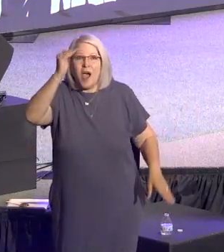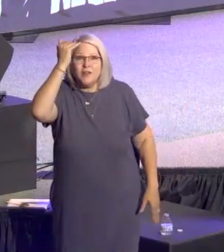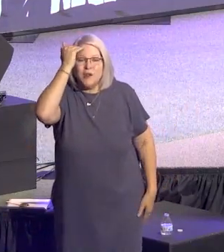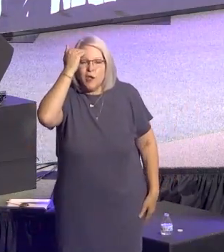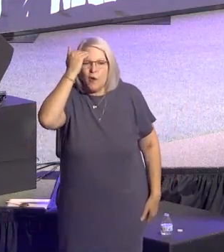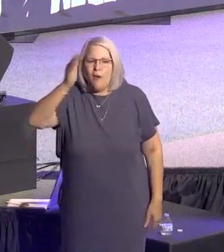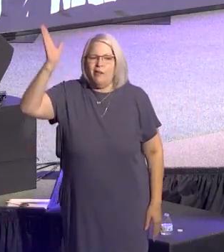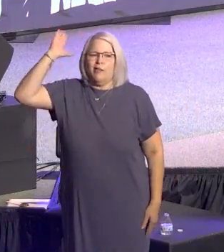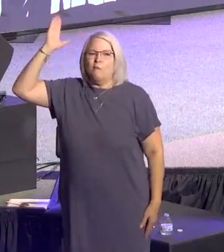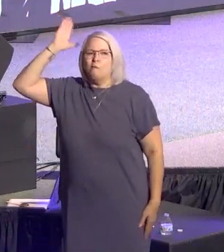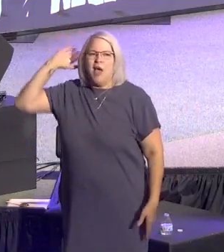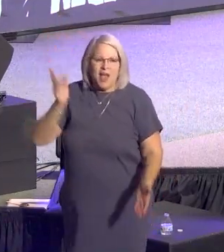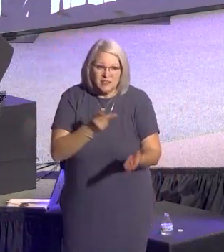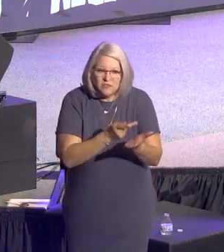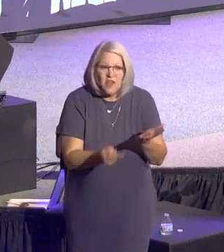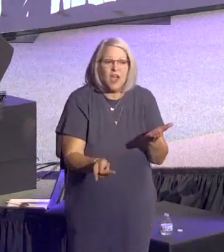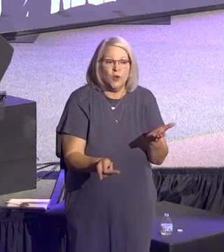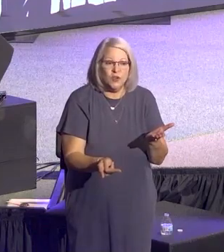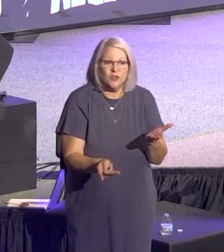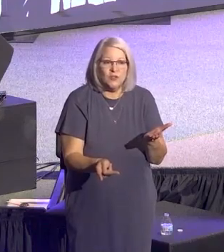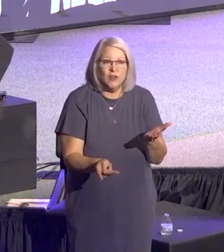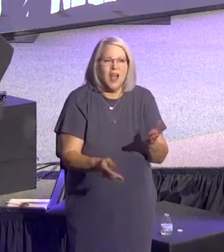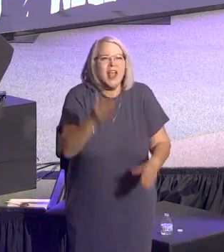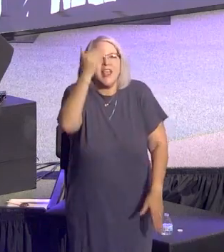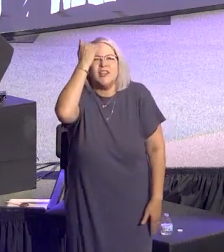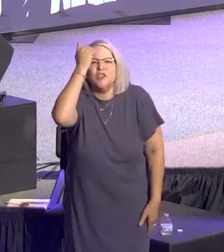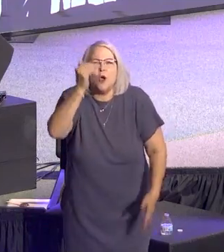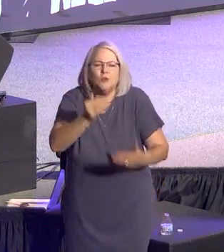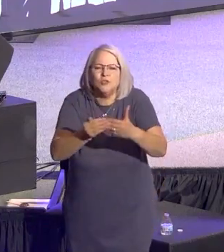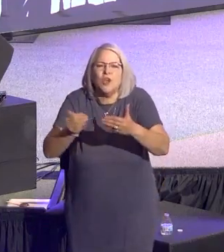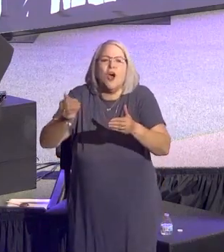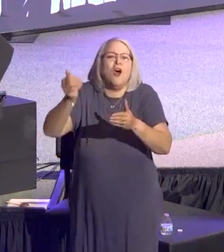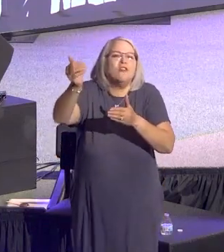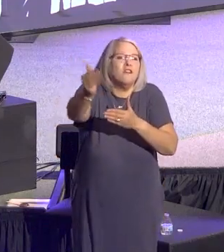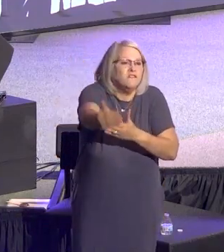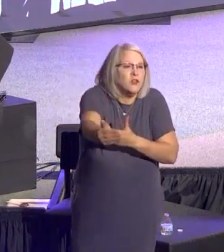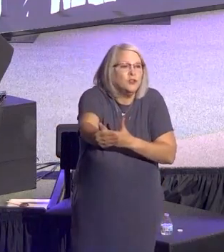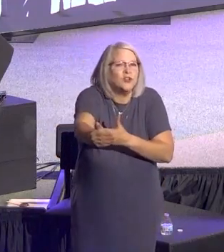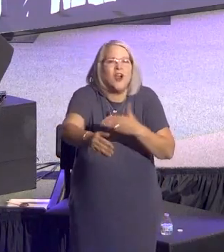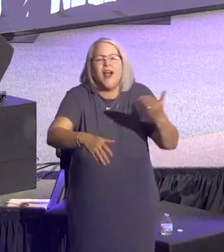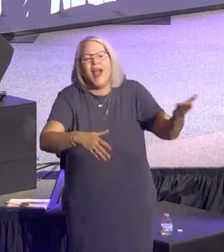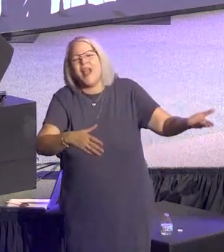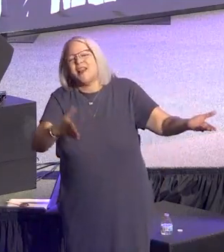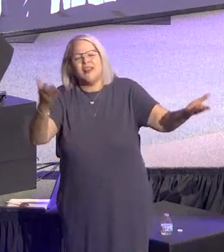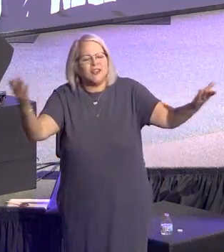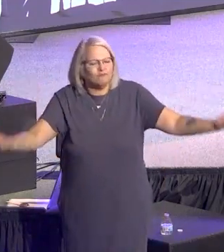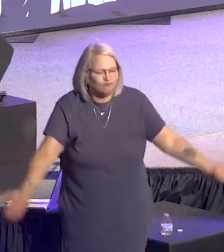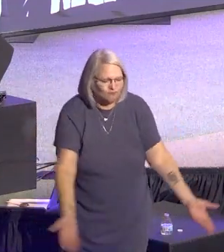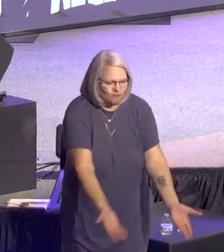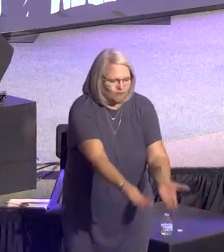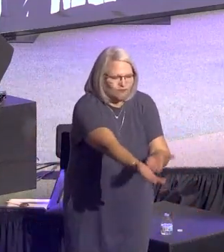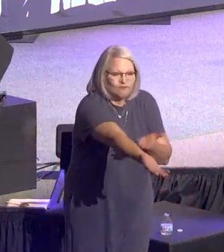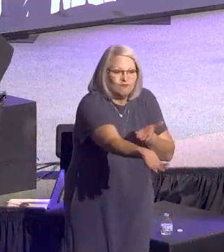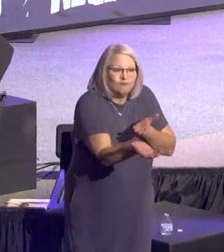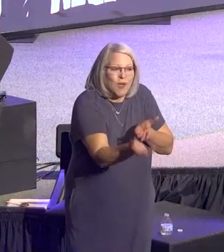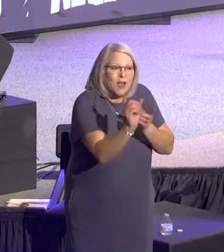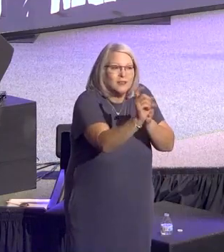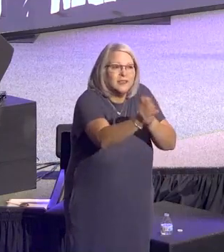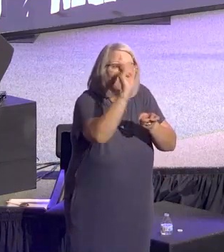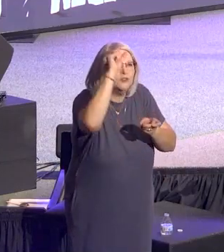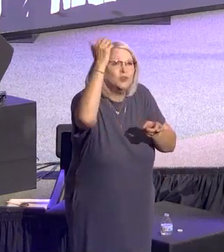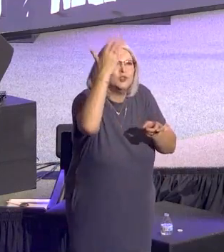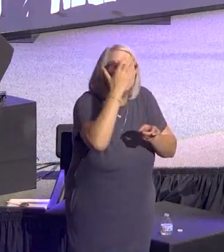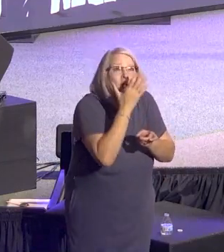you even failed. The God who knows the future, and yet he still extends his grace